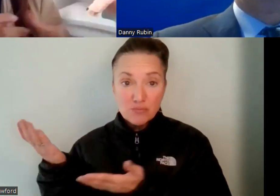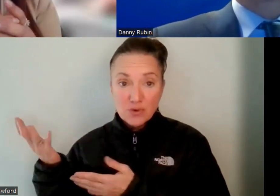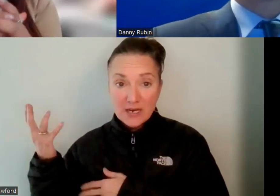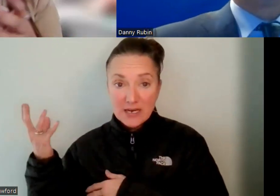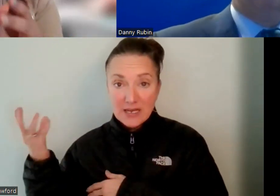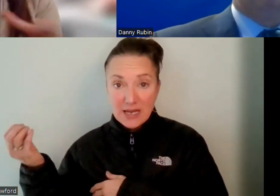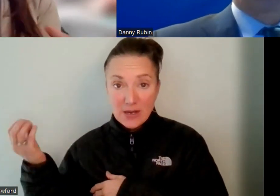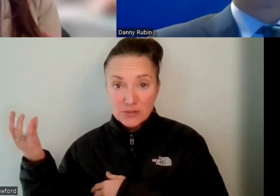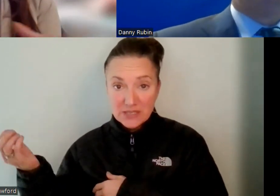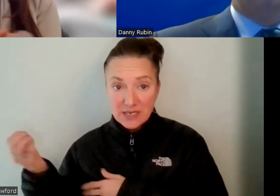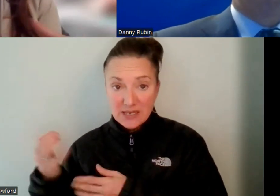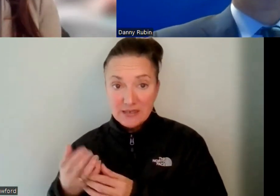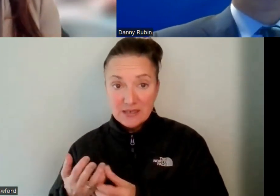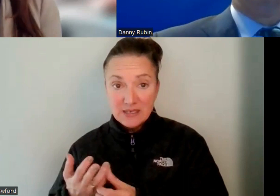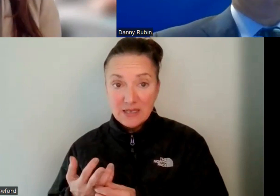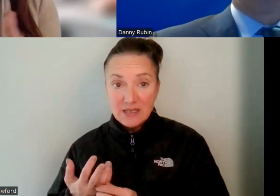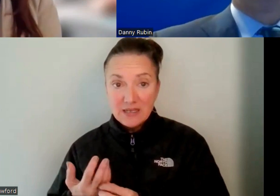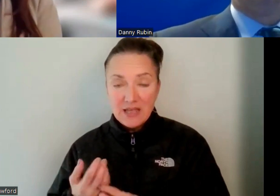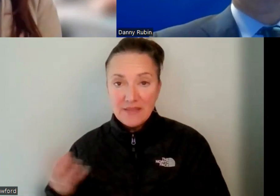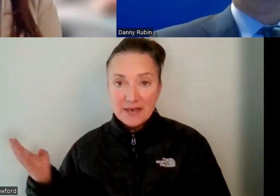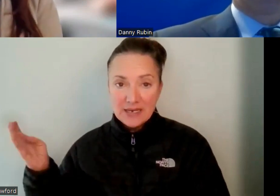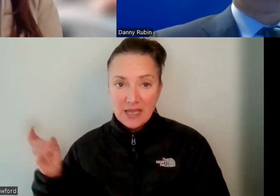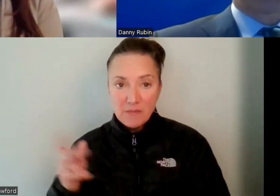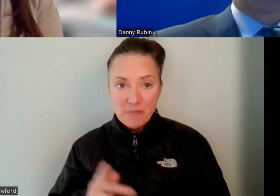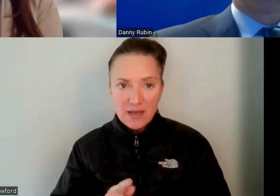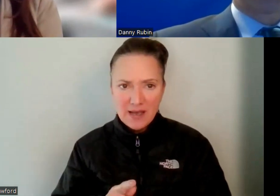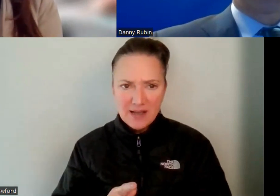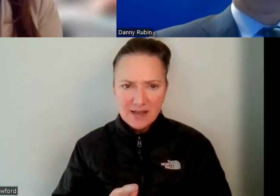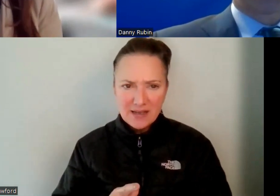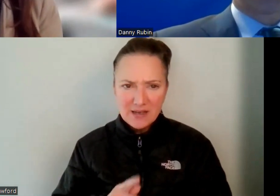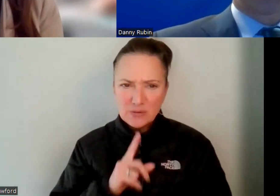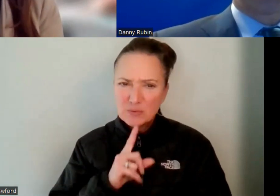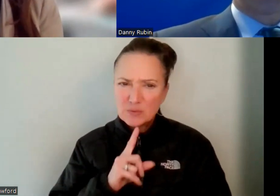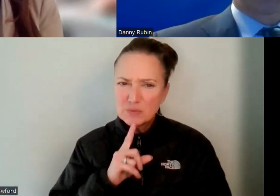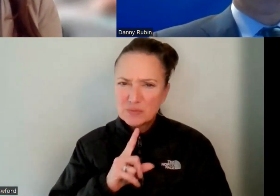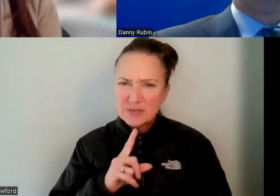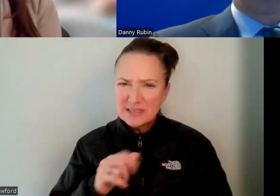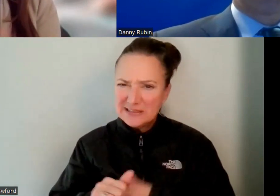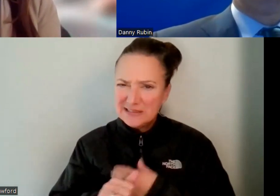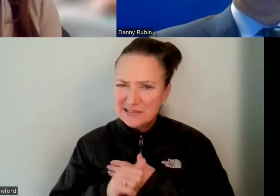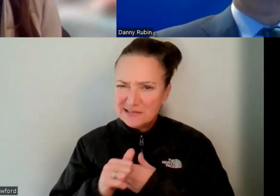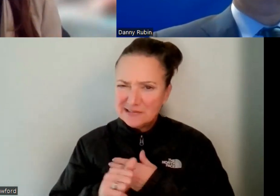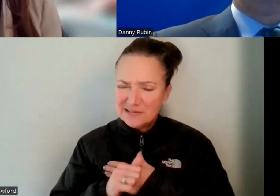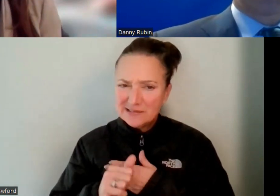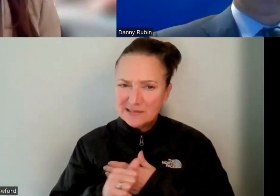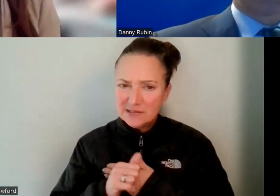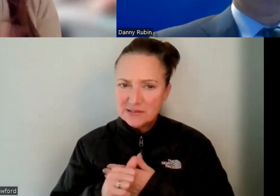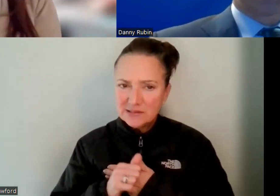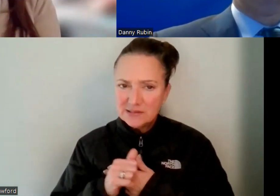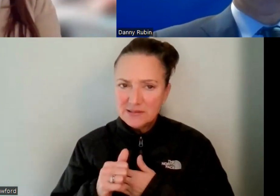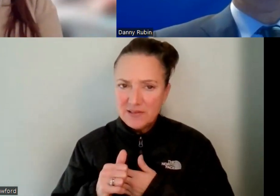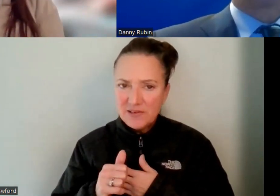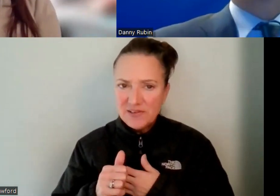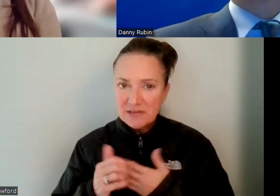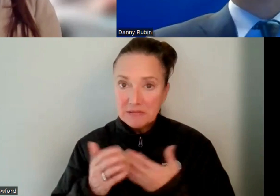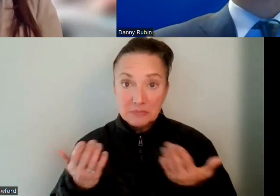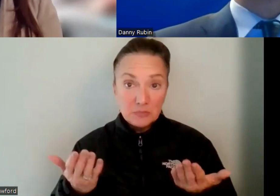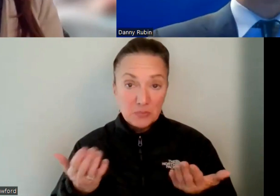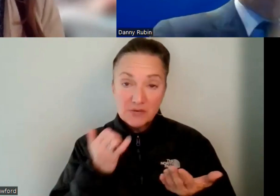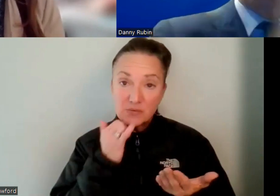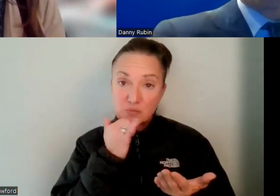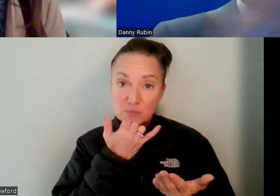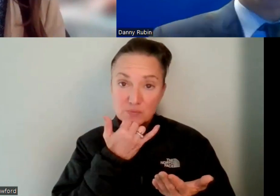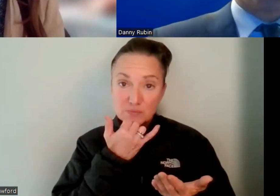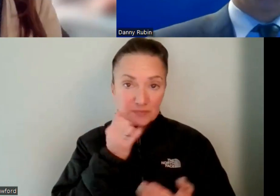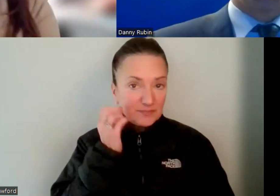in saying there's not 30 pills, which is really, really dangerous, because what if the patient was lying, right? So Right.